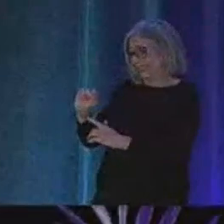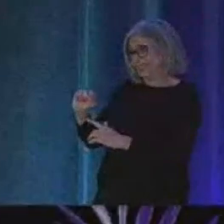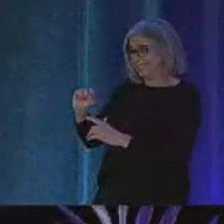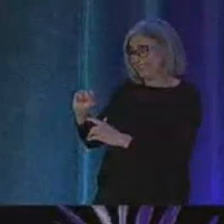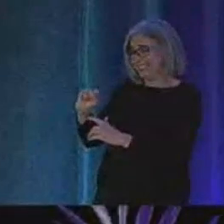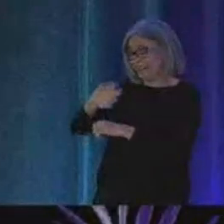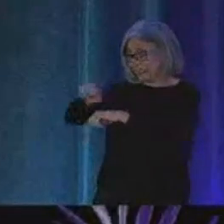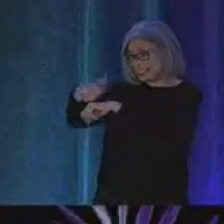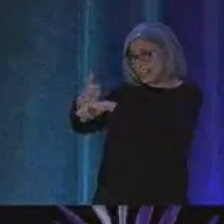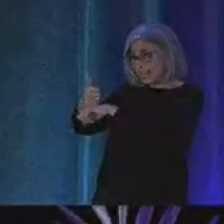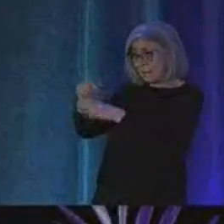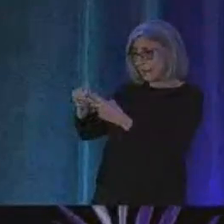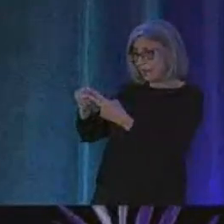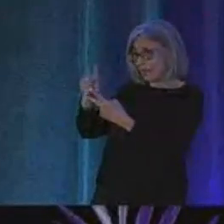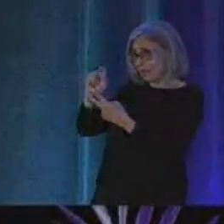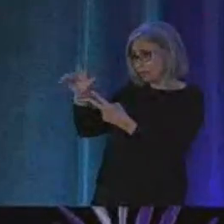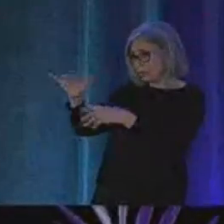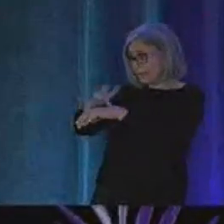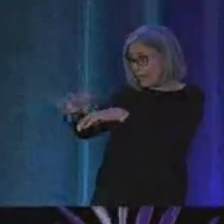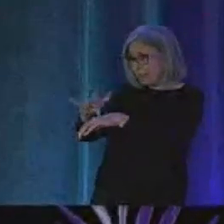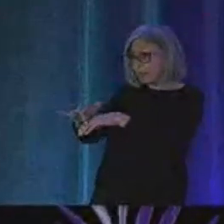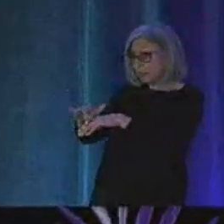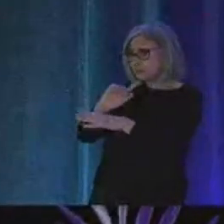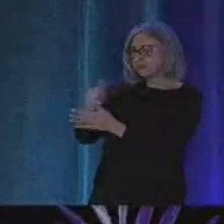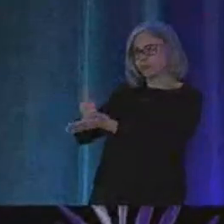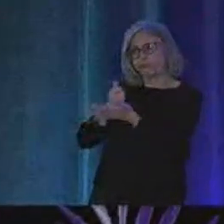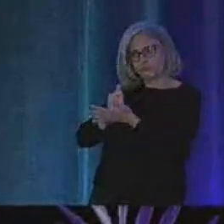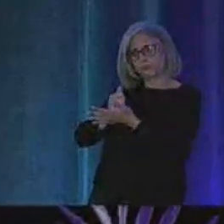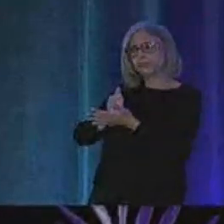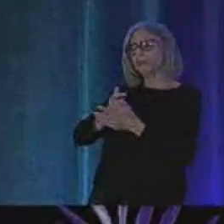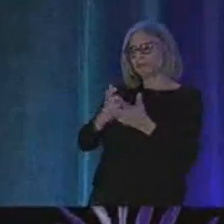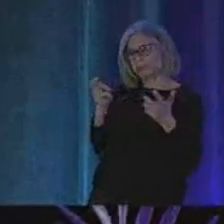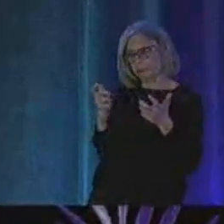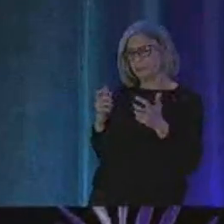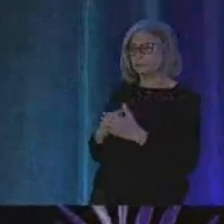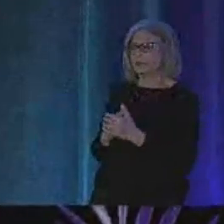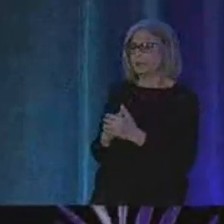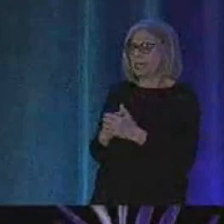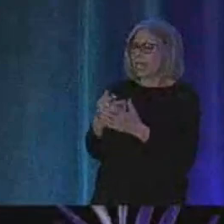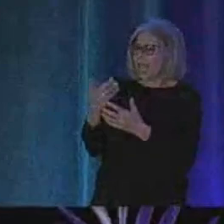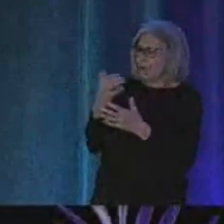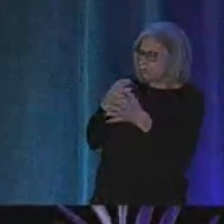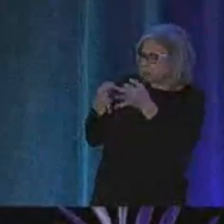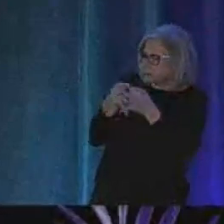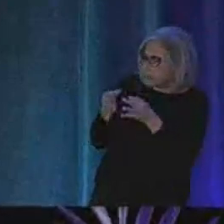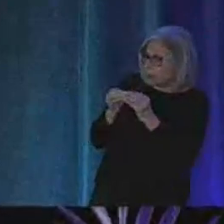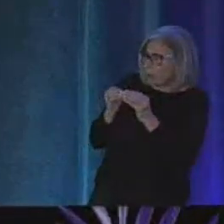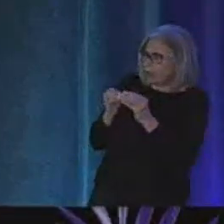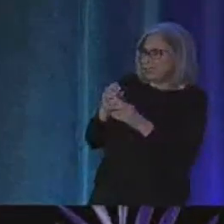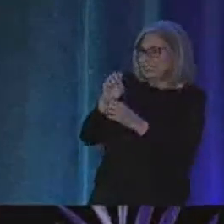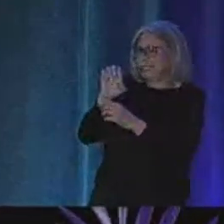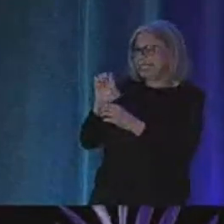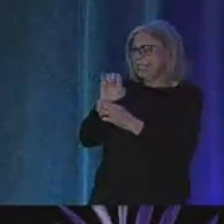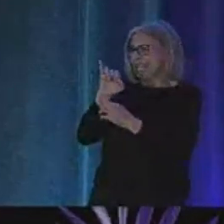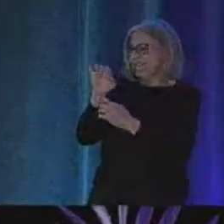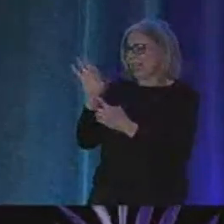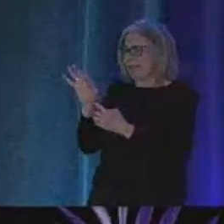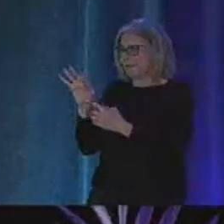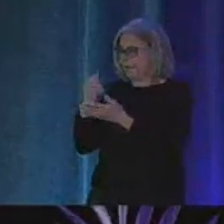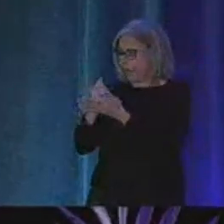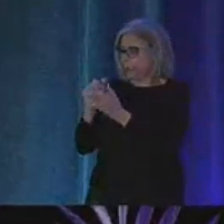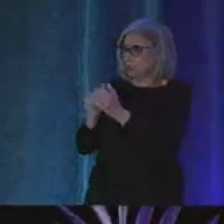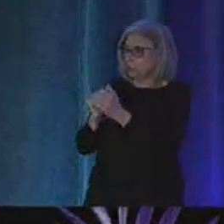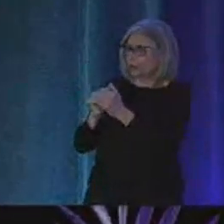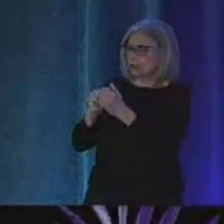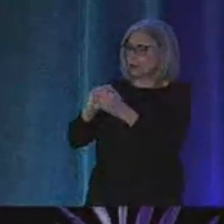setup and the tools that are available are super helpful. I'll get into a little bit about like EAS, which also helps with